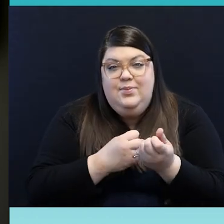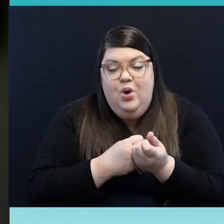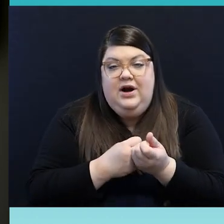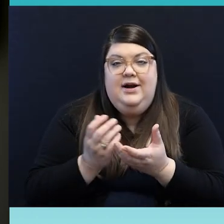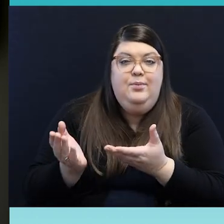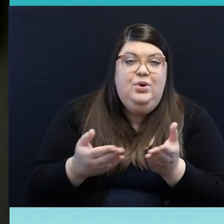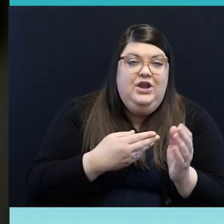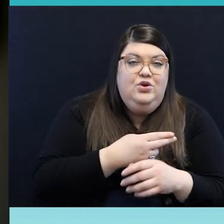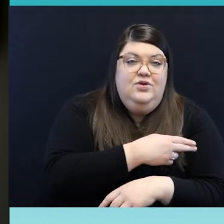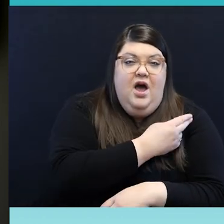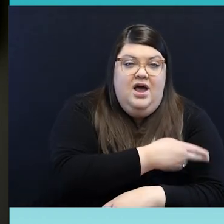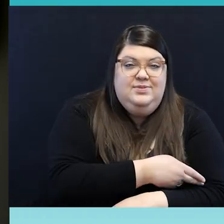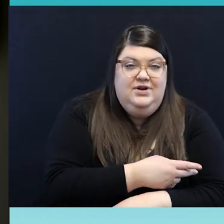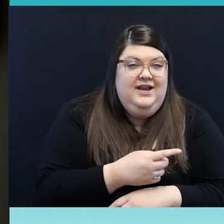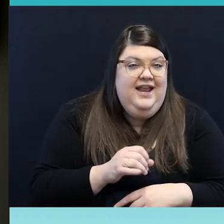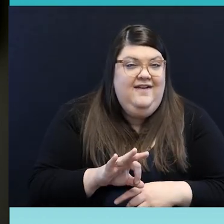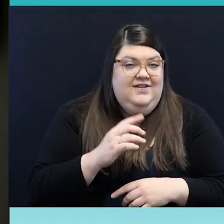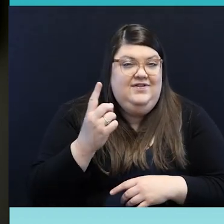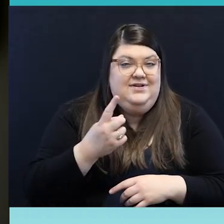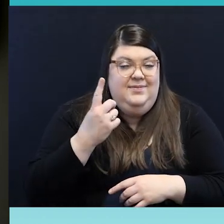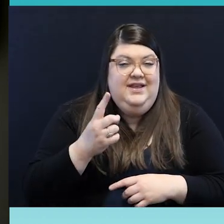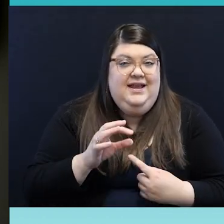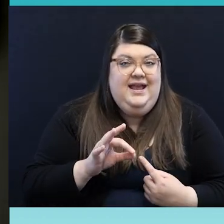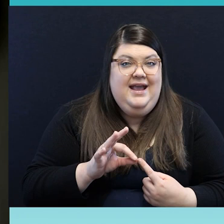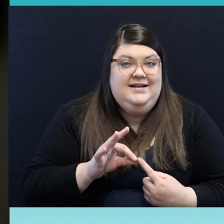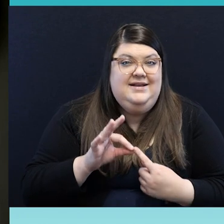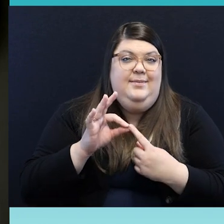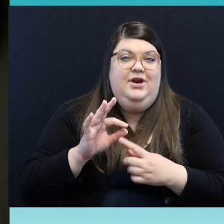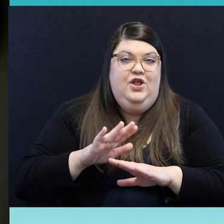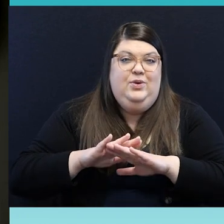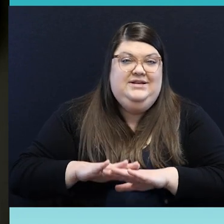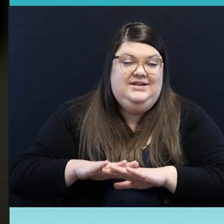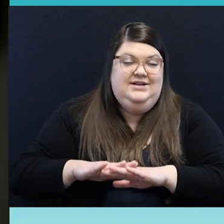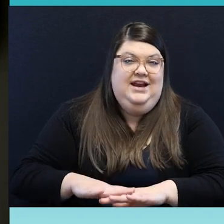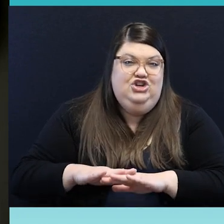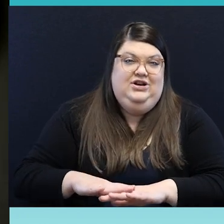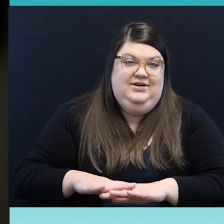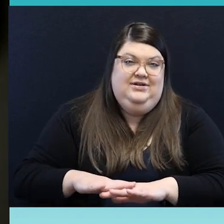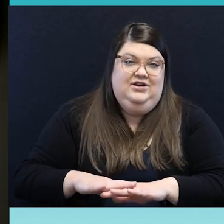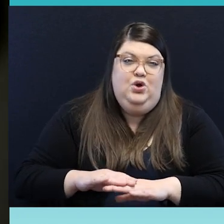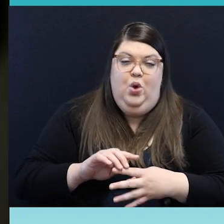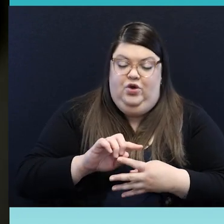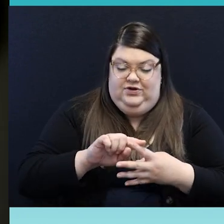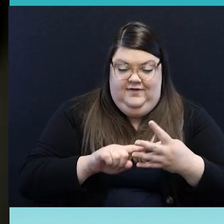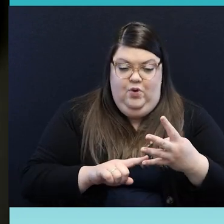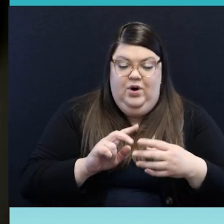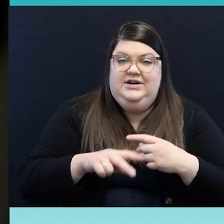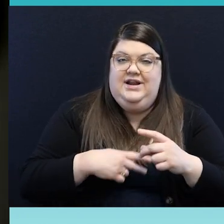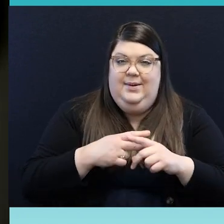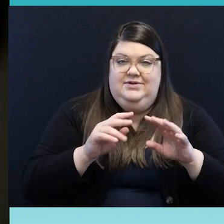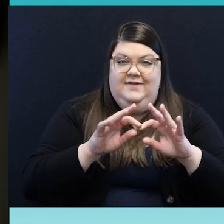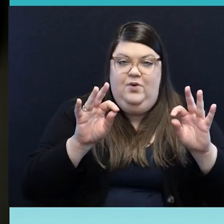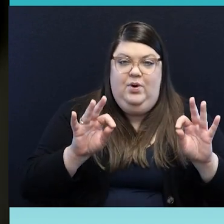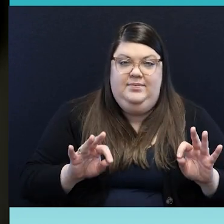the hospital if it is for something other than the resuscitation piece. So there's four types. In Arizona,